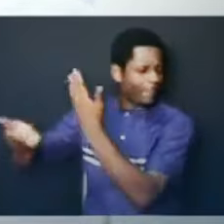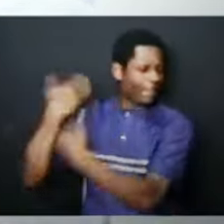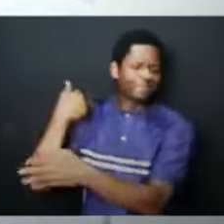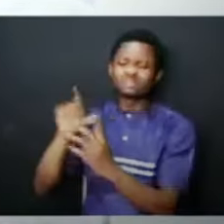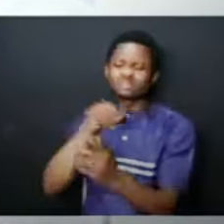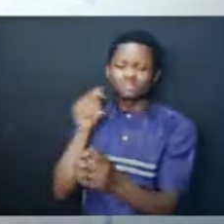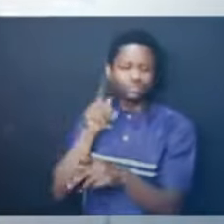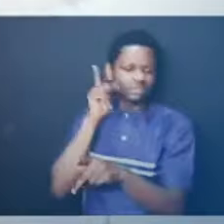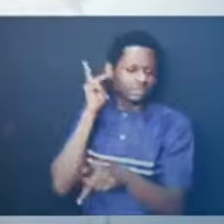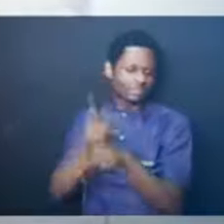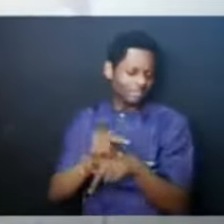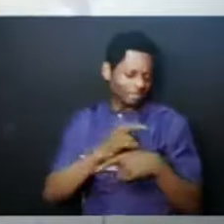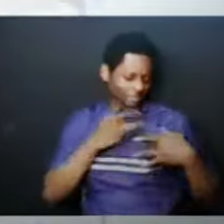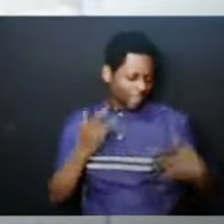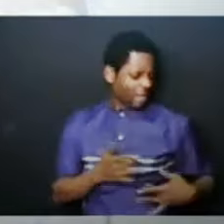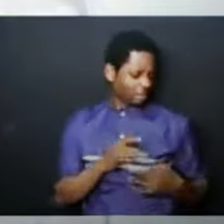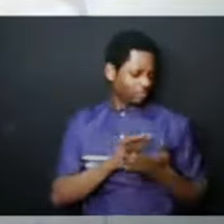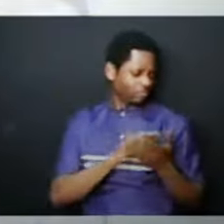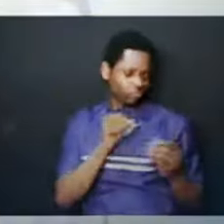of the